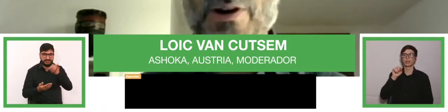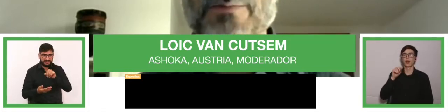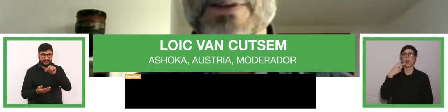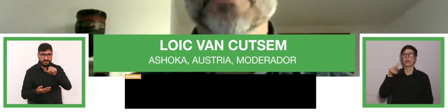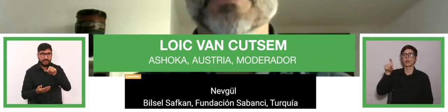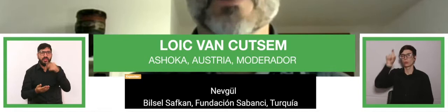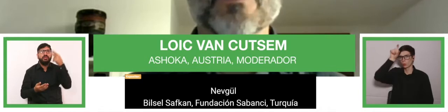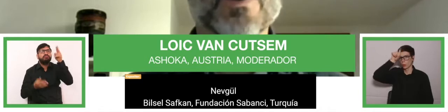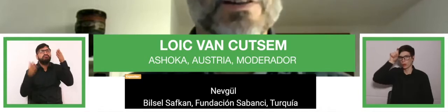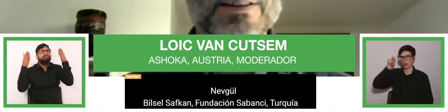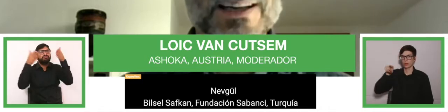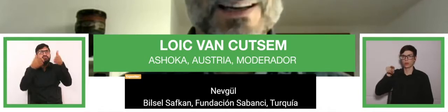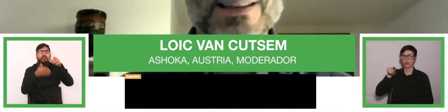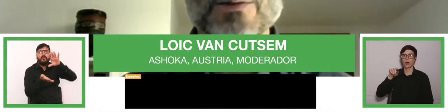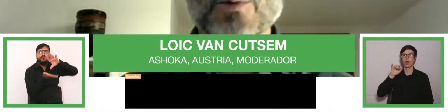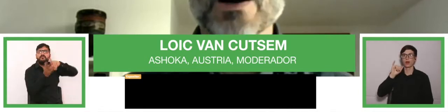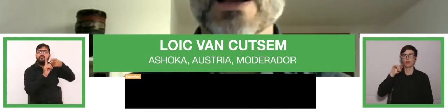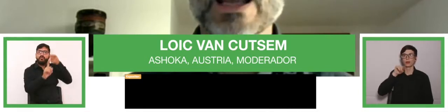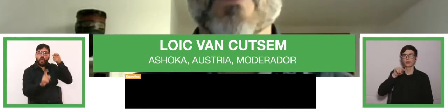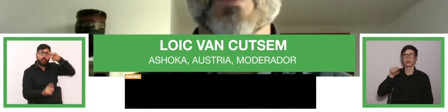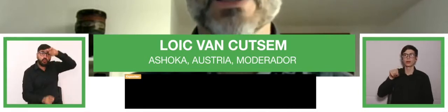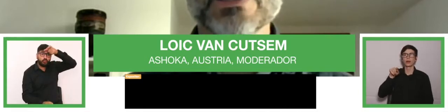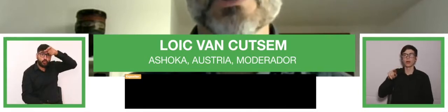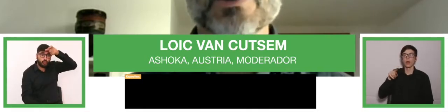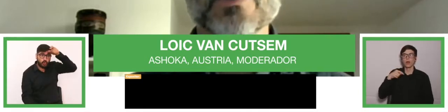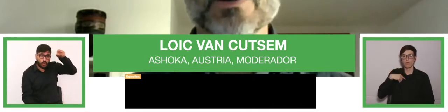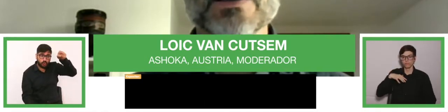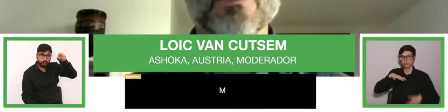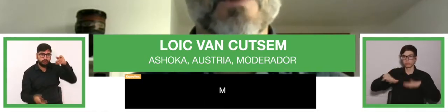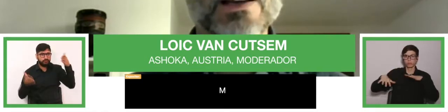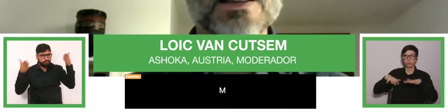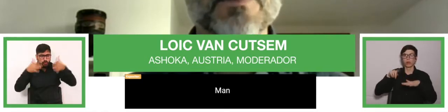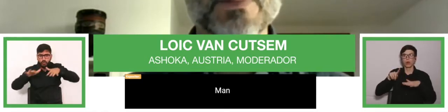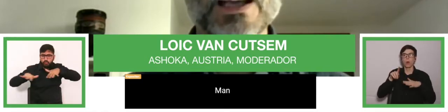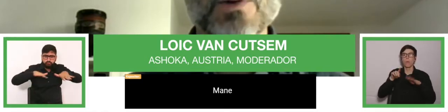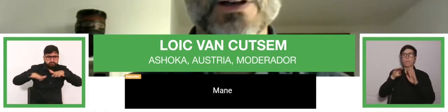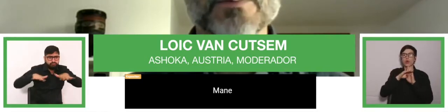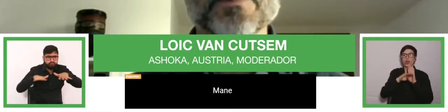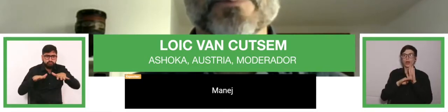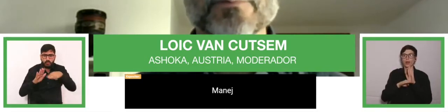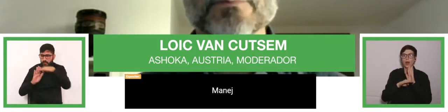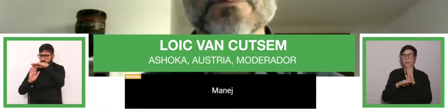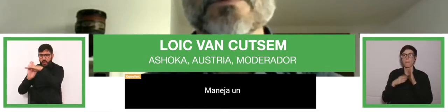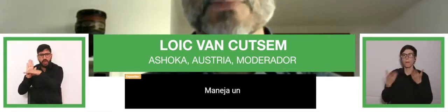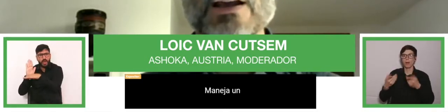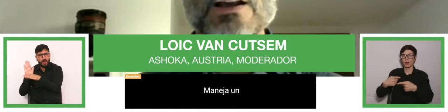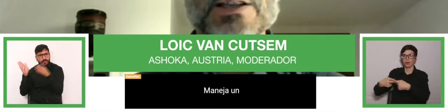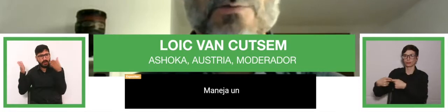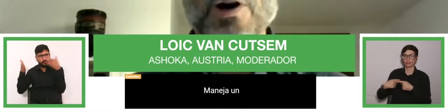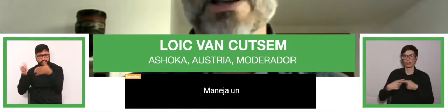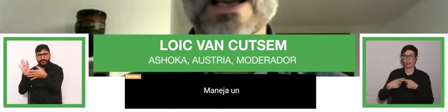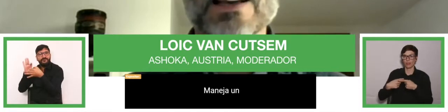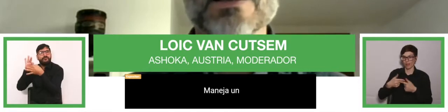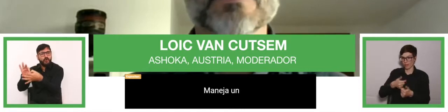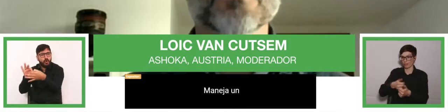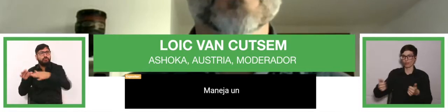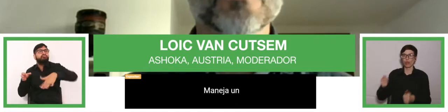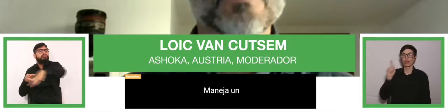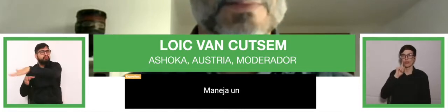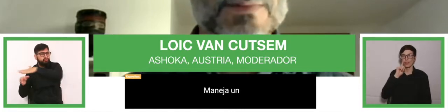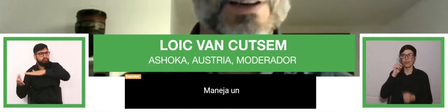various programs for a society where everybody enjoys their rights equally. She worked